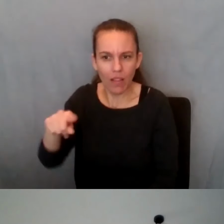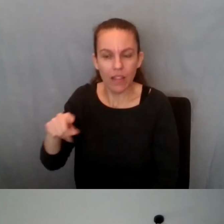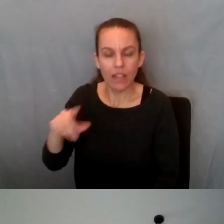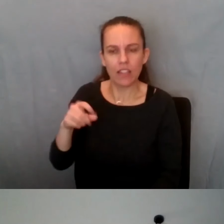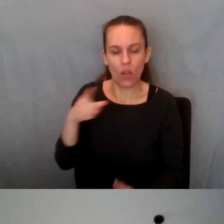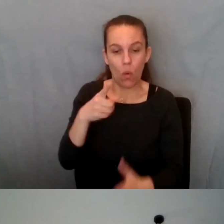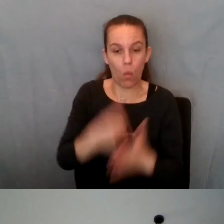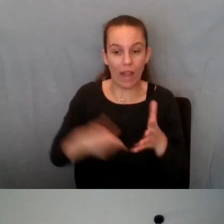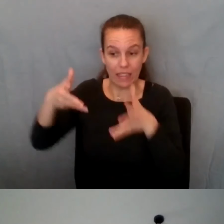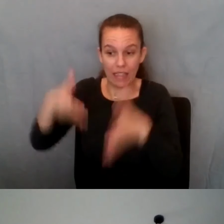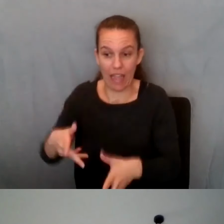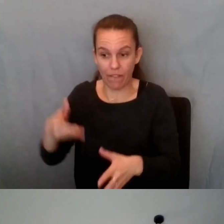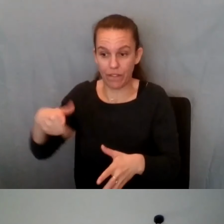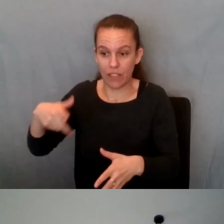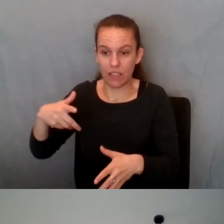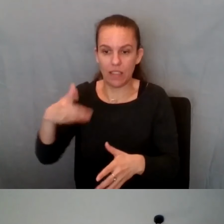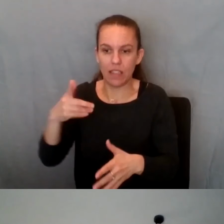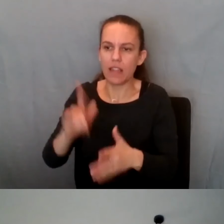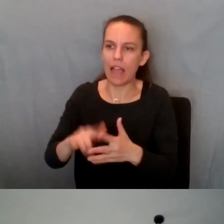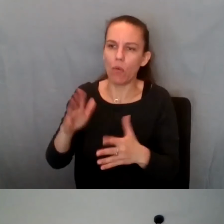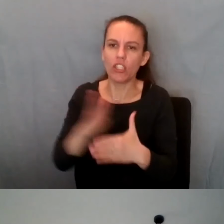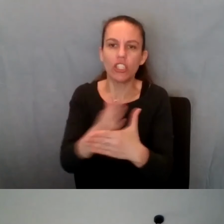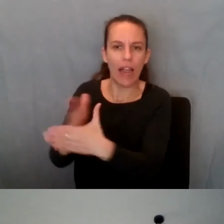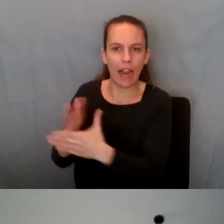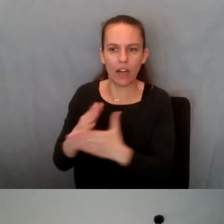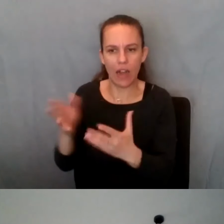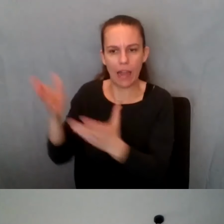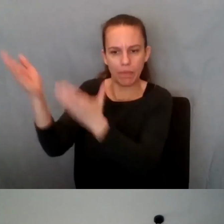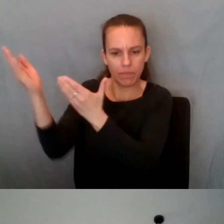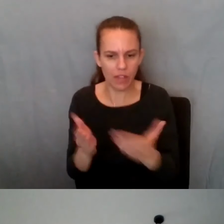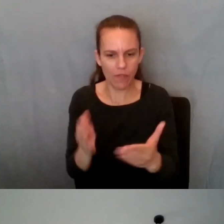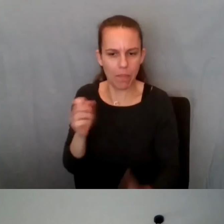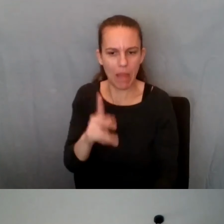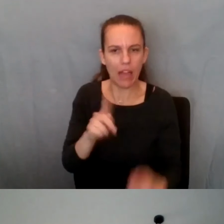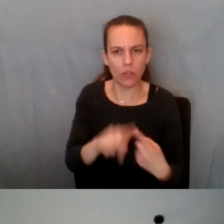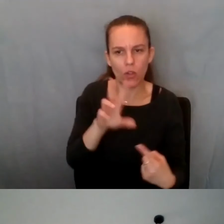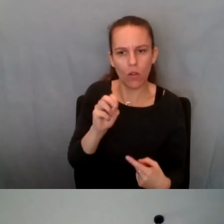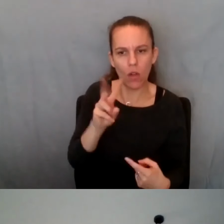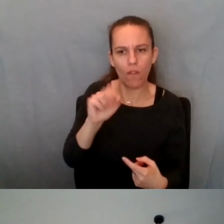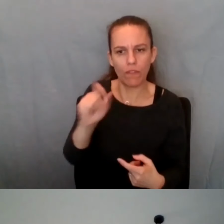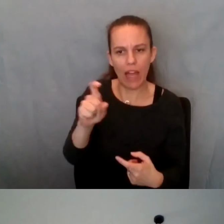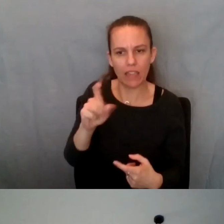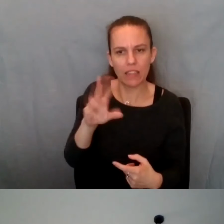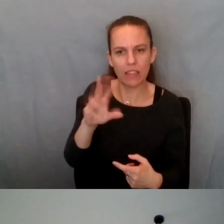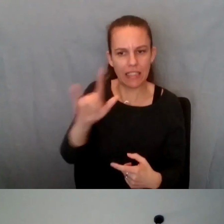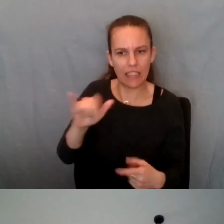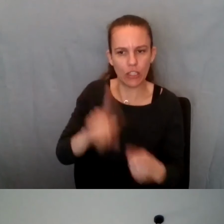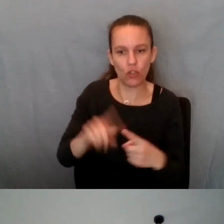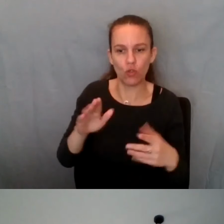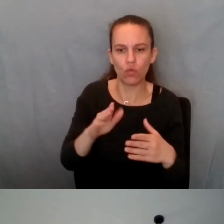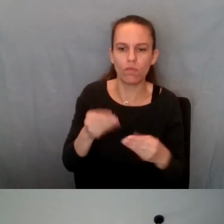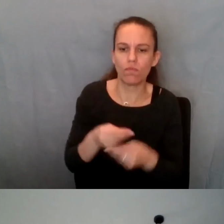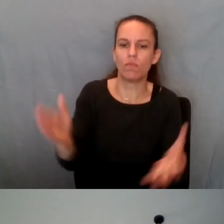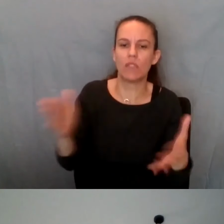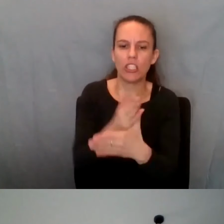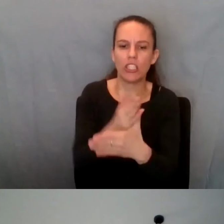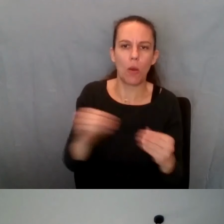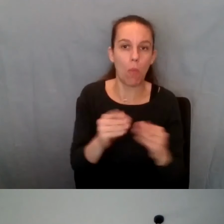put them through the COVAX facility for being shared much quicker. And so